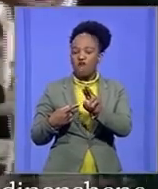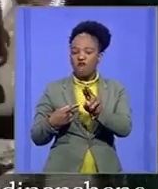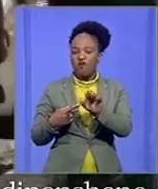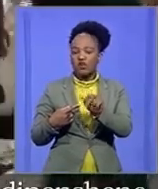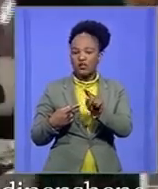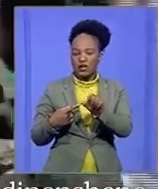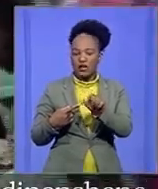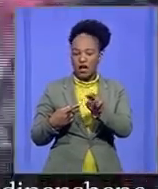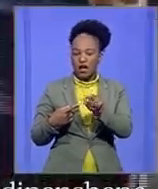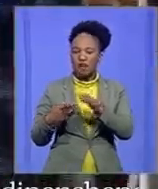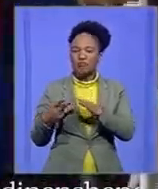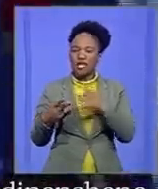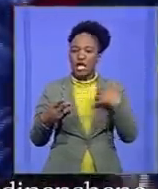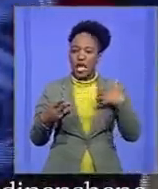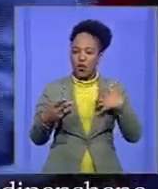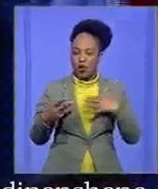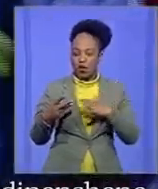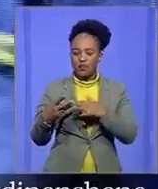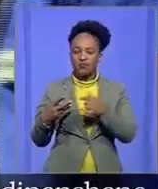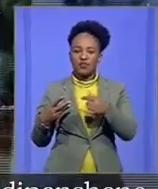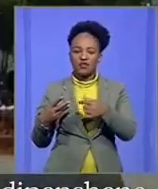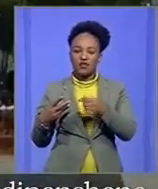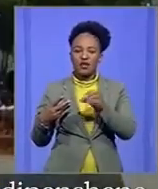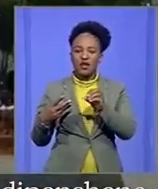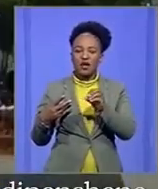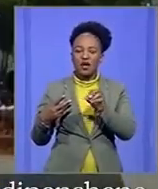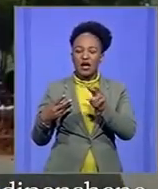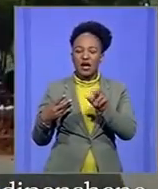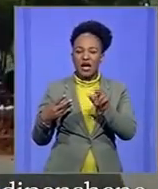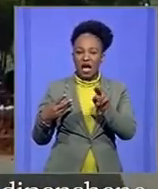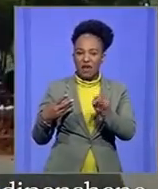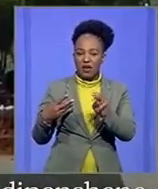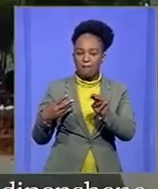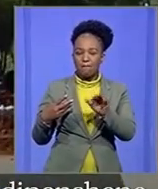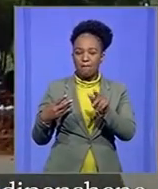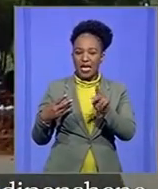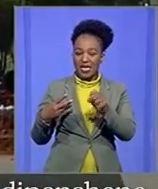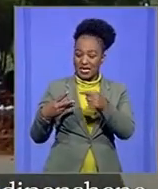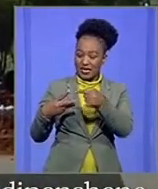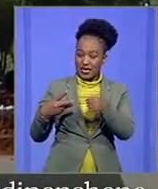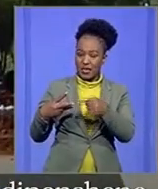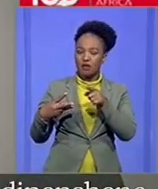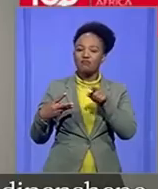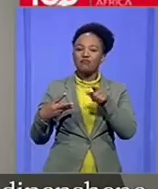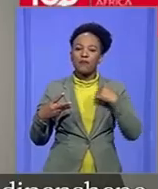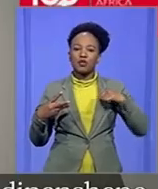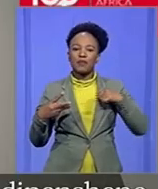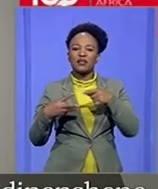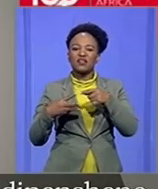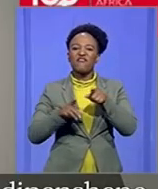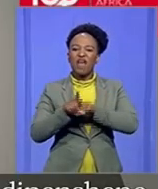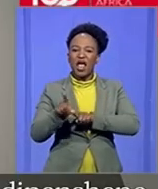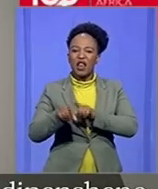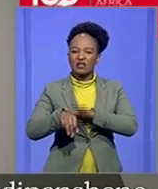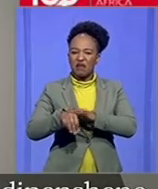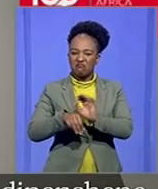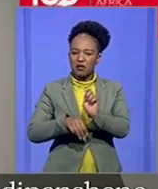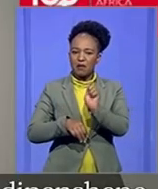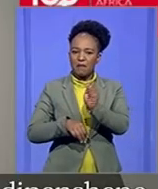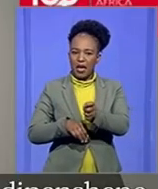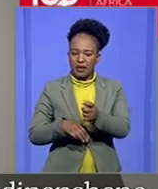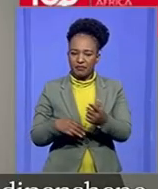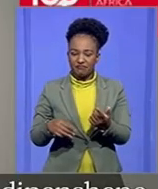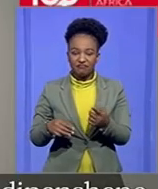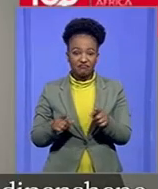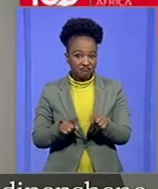hlolehile ho lefa matlole a basebetsi a ho bea meja fatshe ka nako. In the municipality space, like you say, they obviously would rely a lot